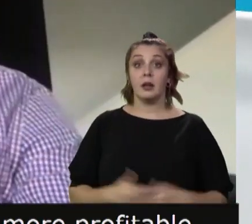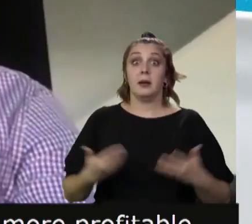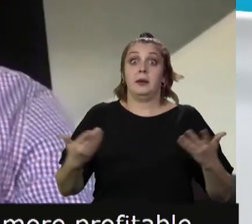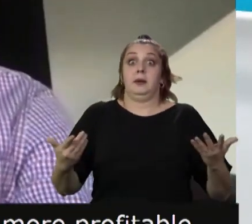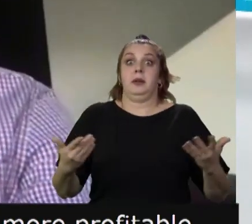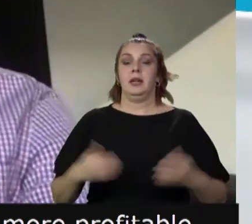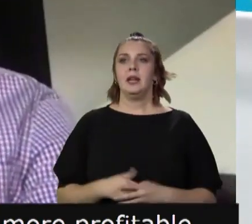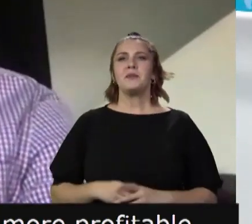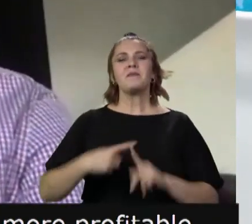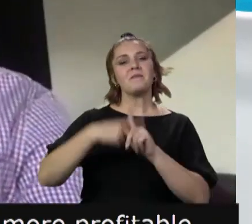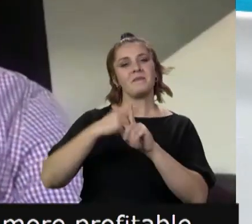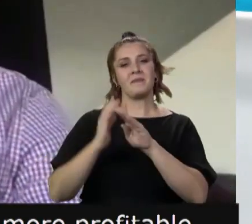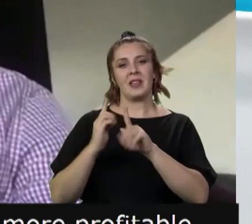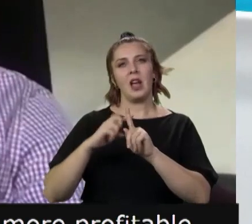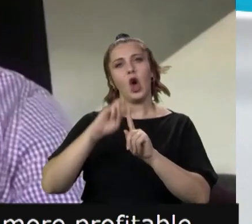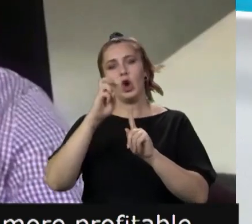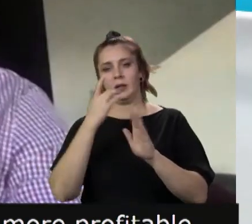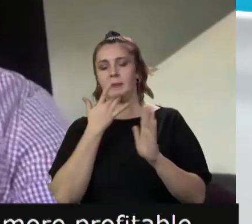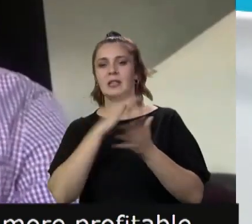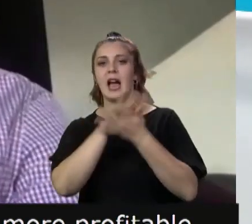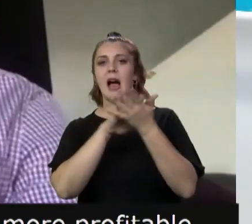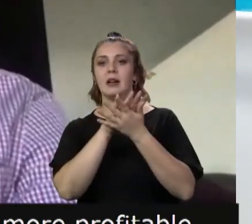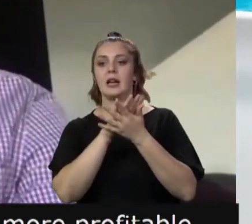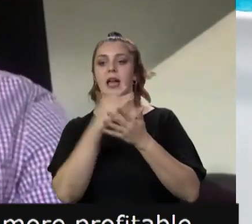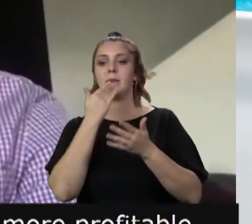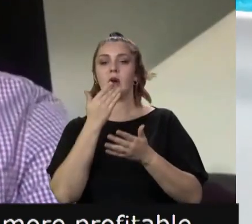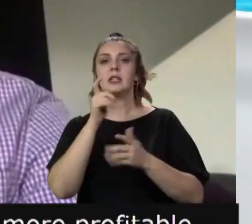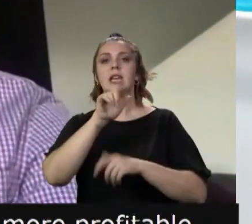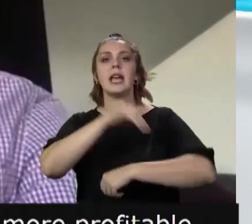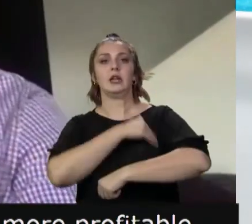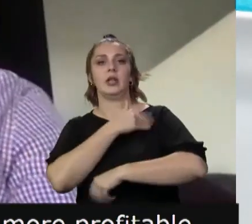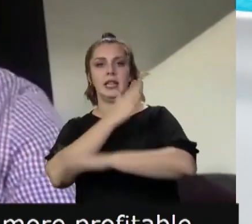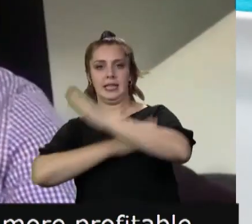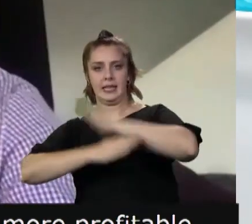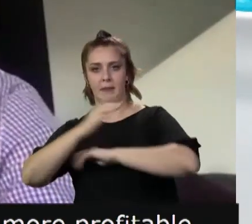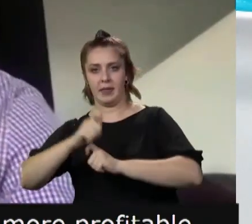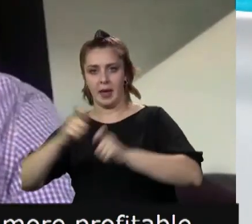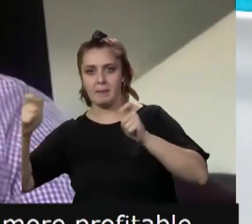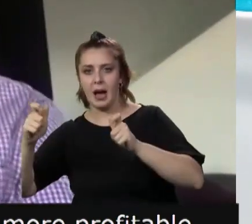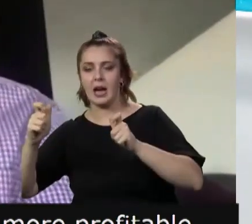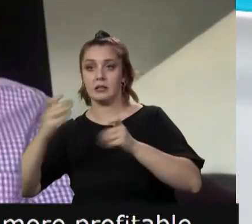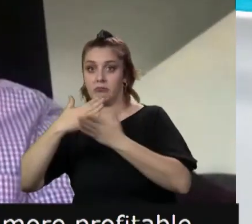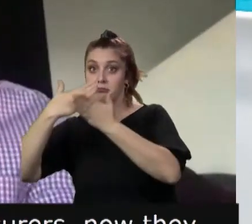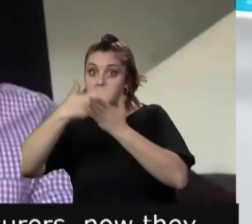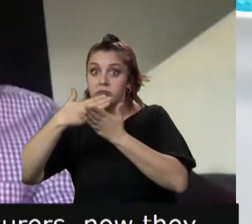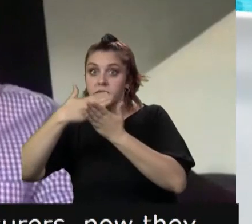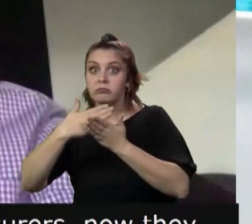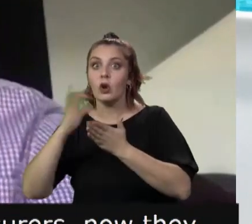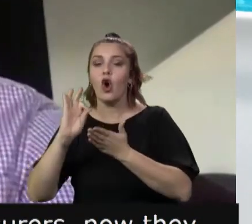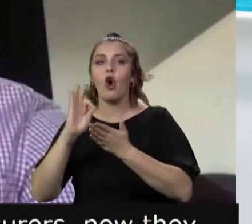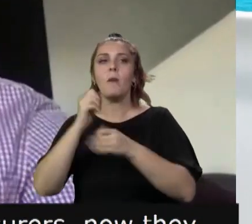or health insurers know if they have more customers, they receive more benefits. But at a different level, when we have